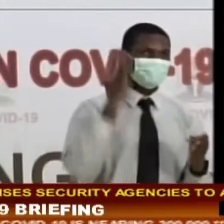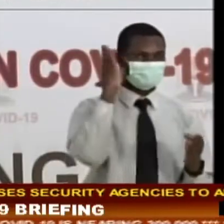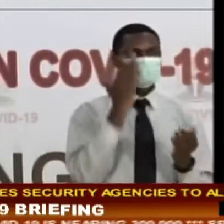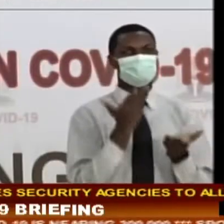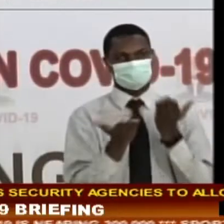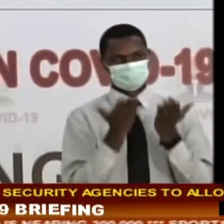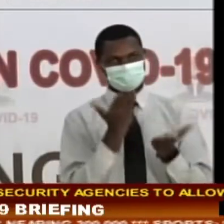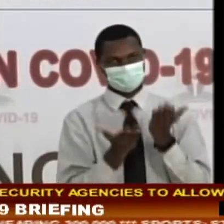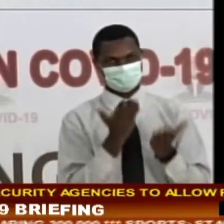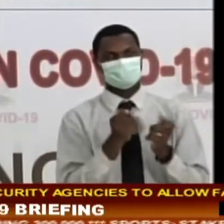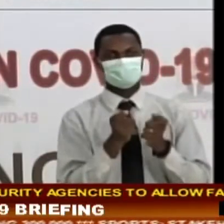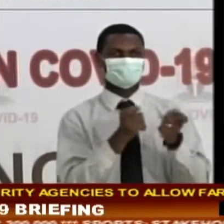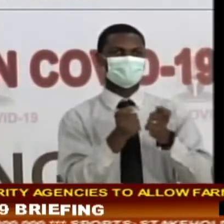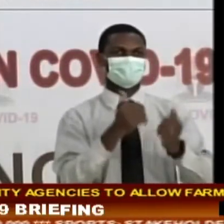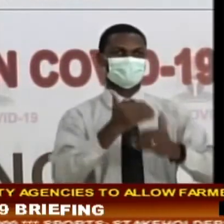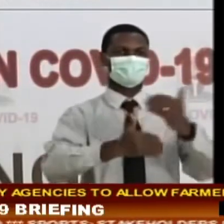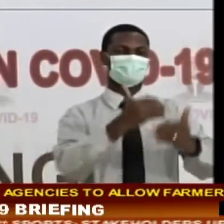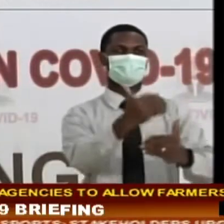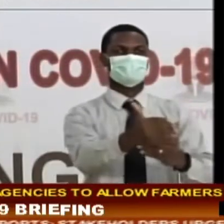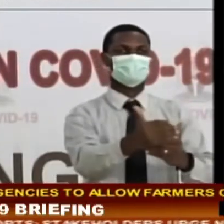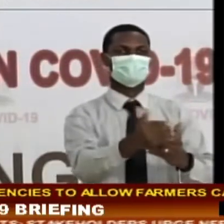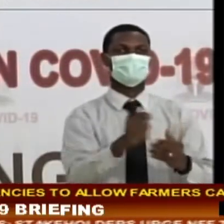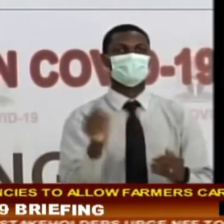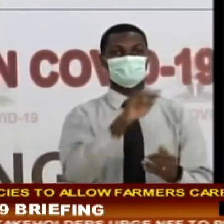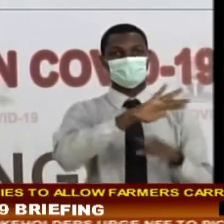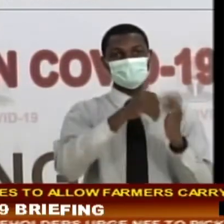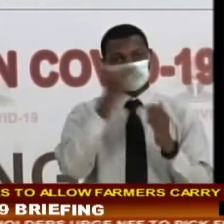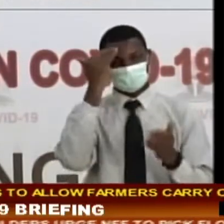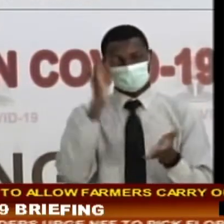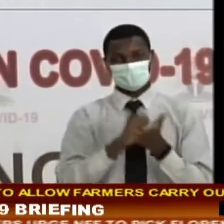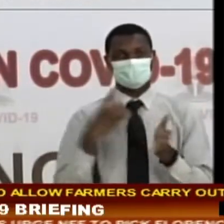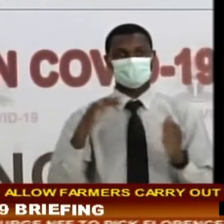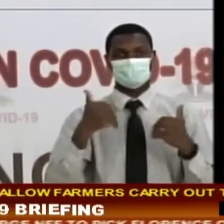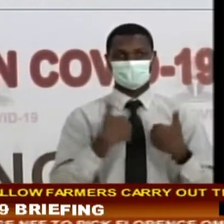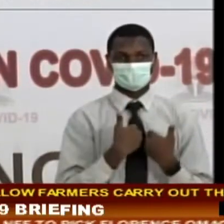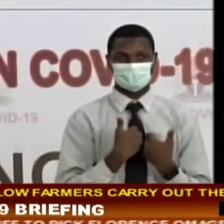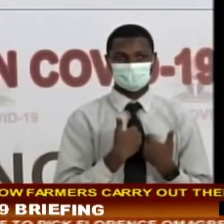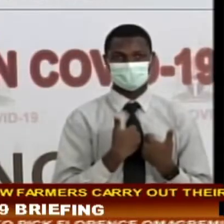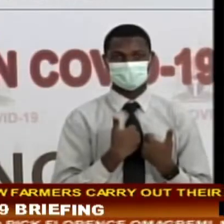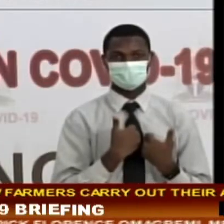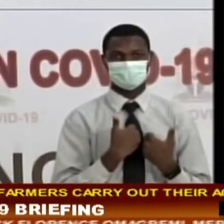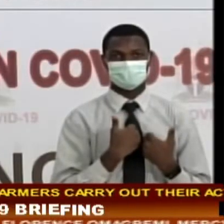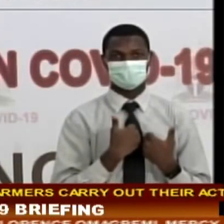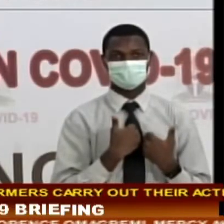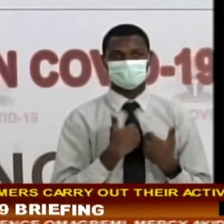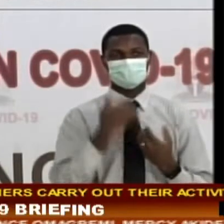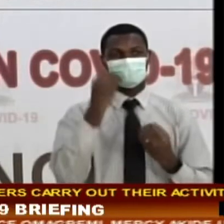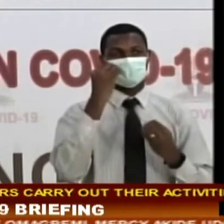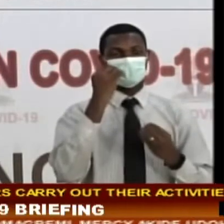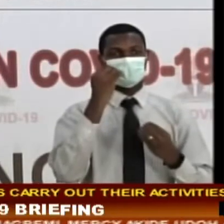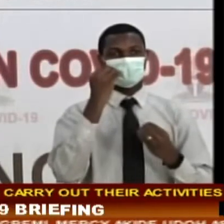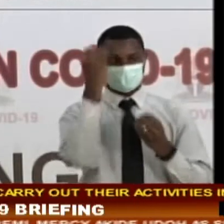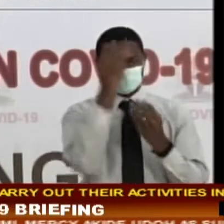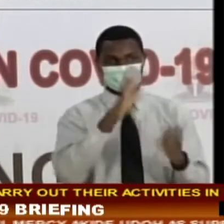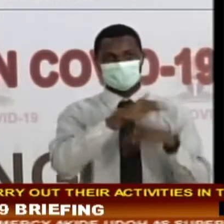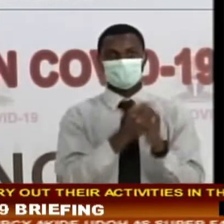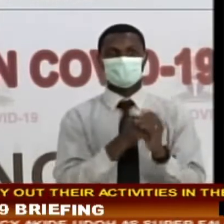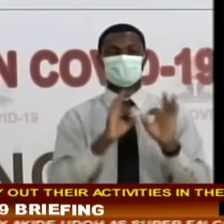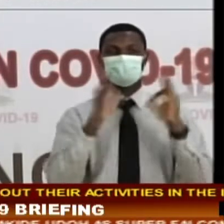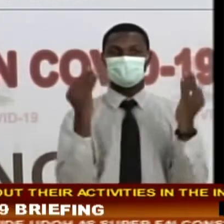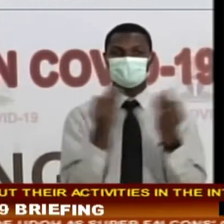address as you all know we have insisted on sending members from family health department and also asking